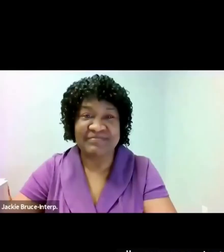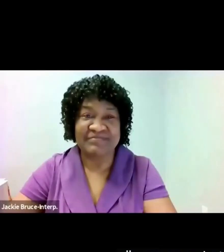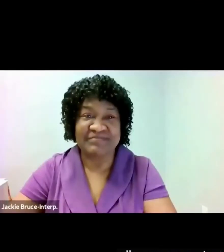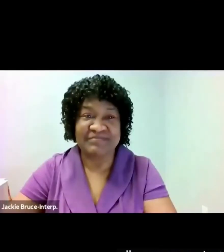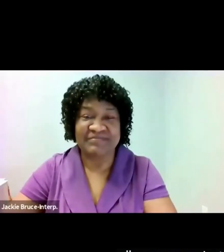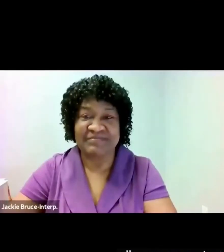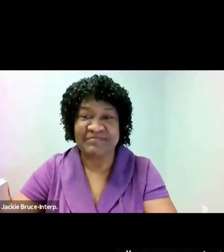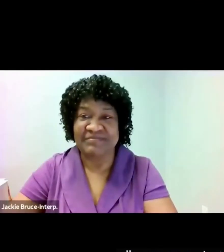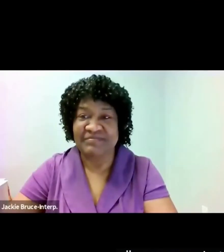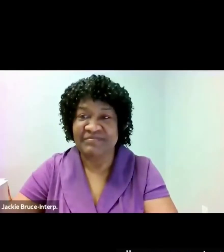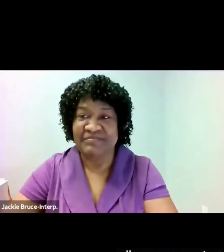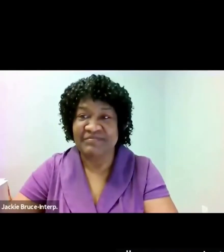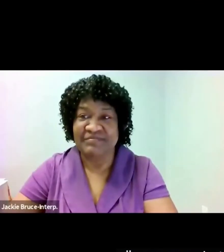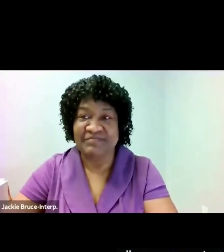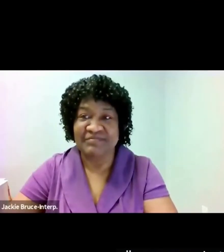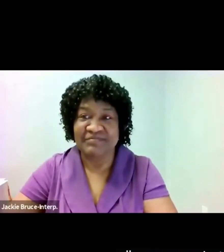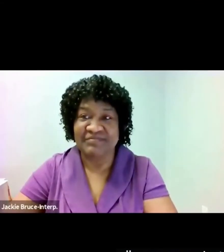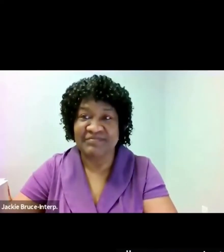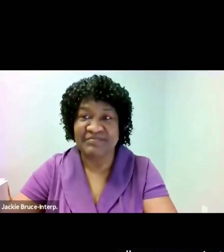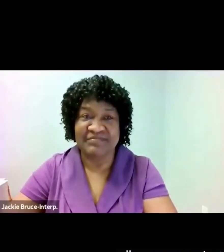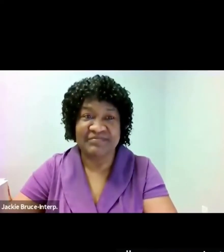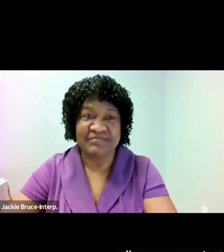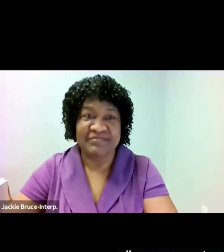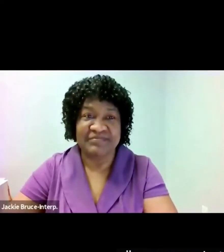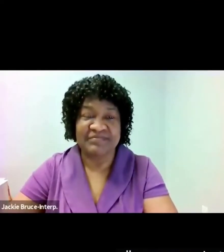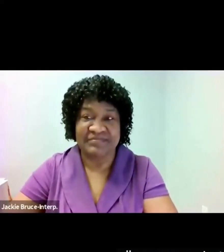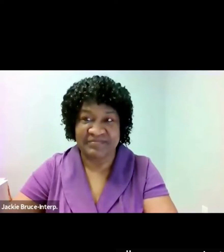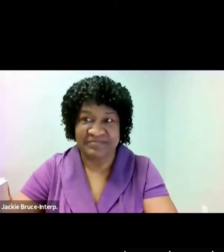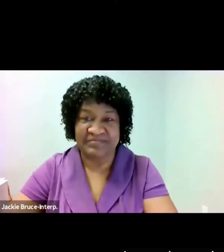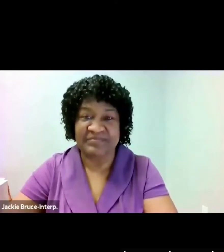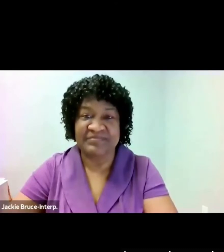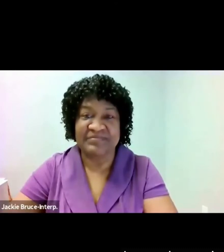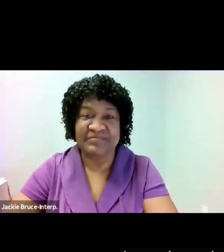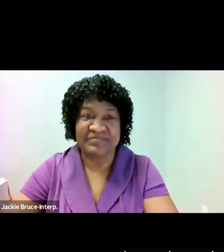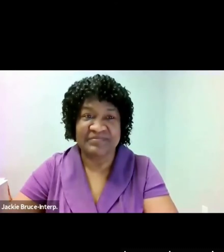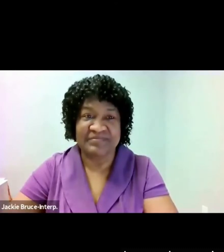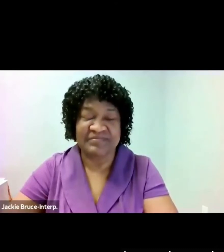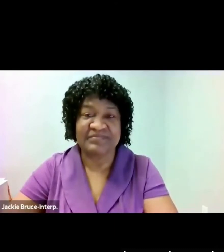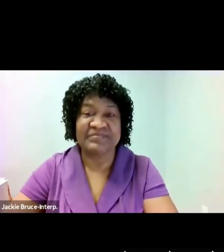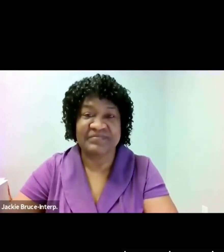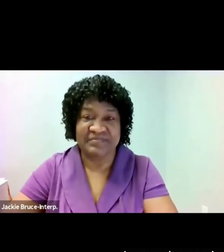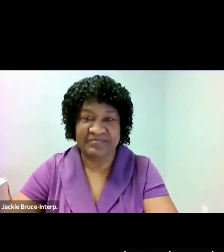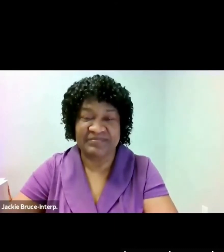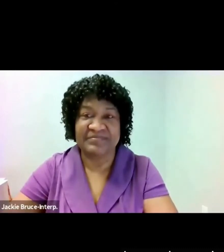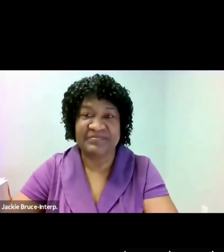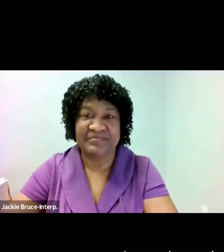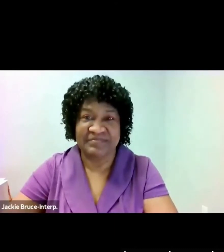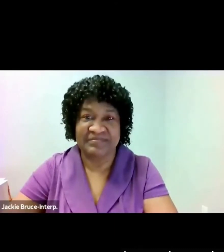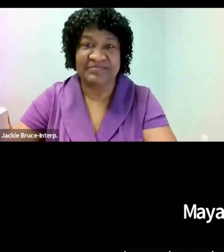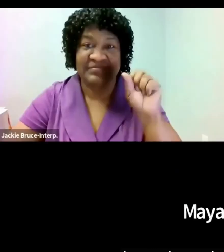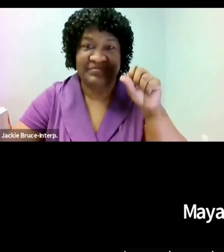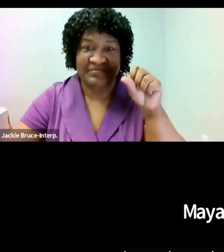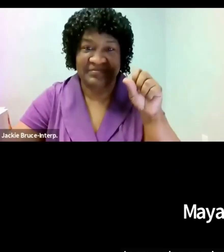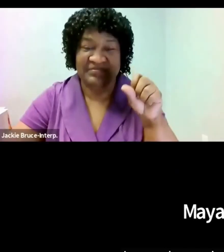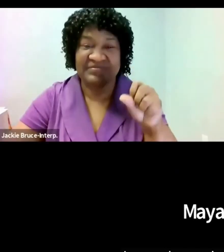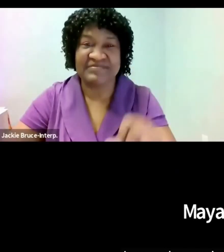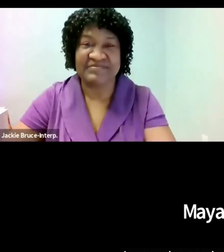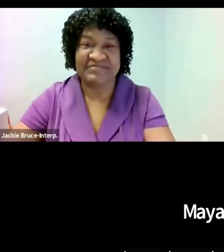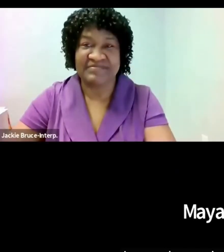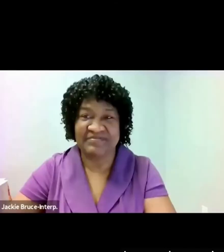Hello, everyone. Just doing a sound check since I'm deaf. Is my voice coming through okay? Interpreter? Yes, thank